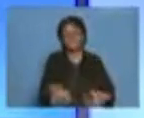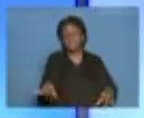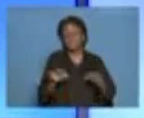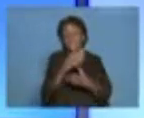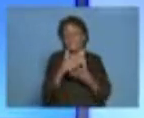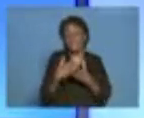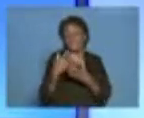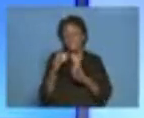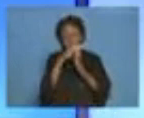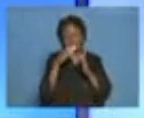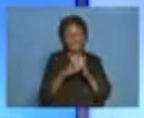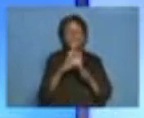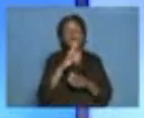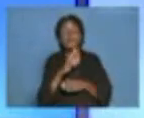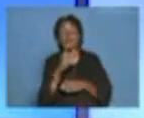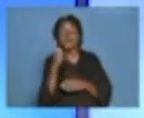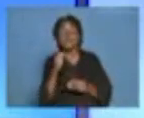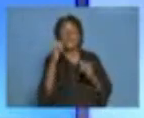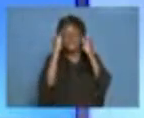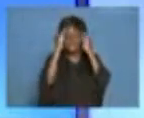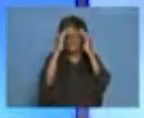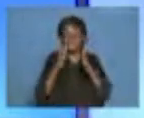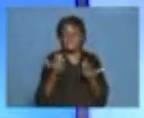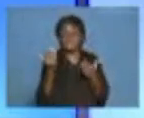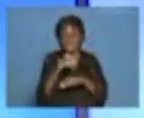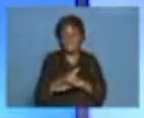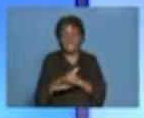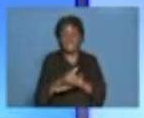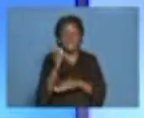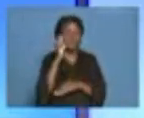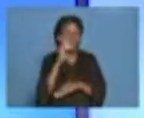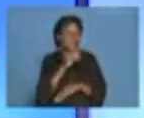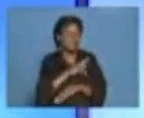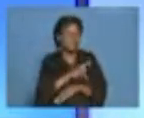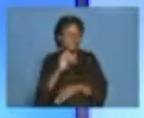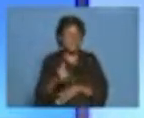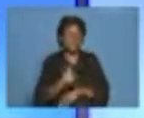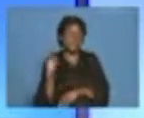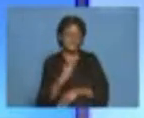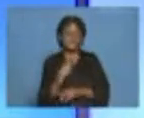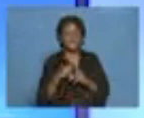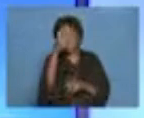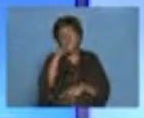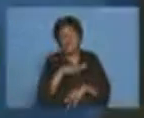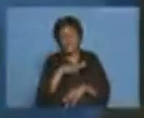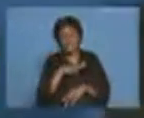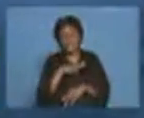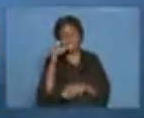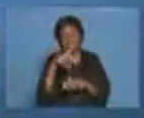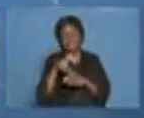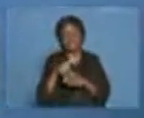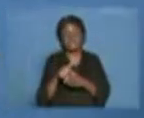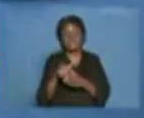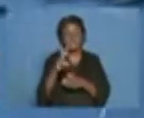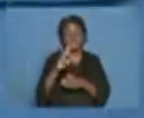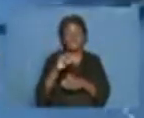the instructors. Well, tonight, Carla Palmer introduces us to a man on the front line of making it happen.